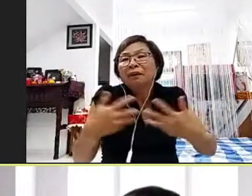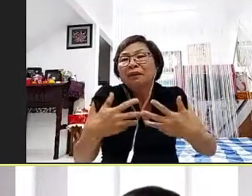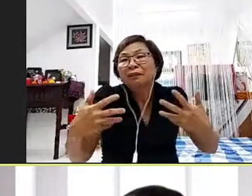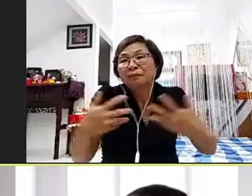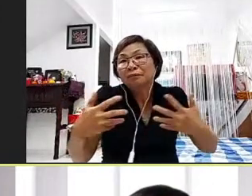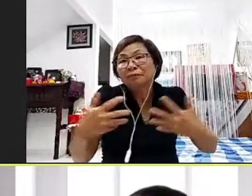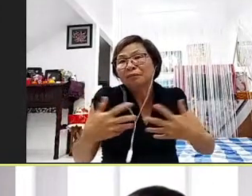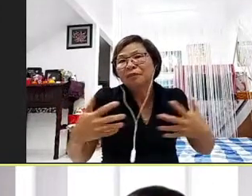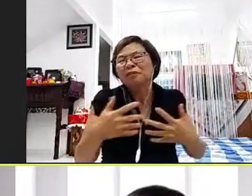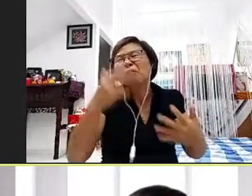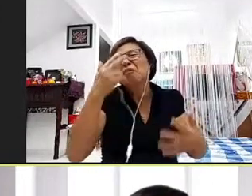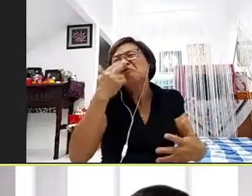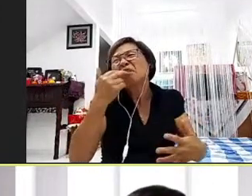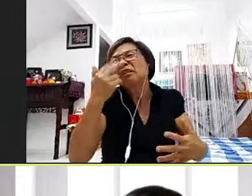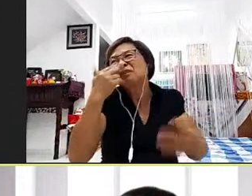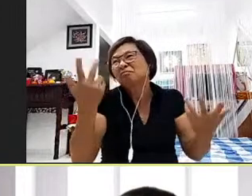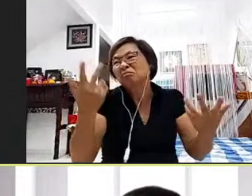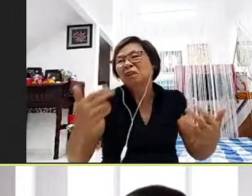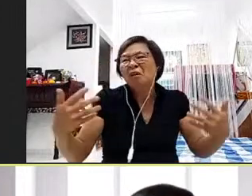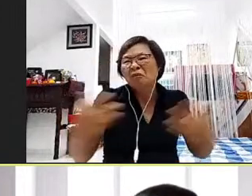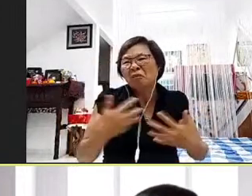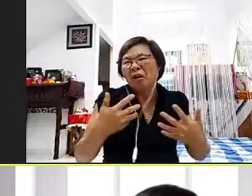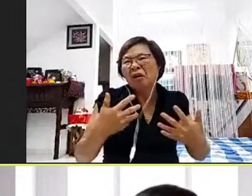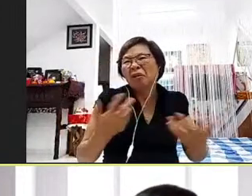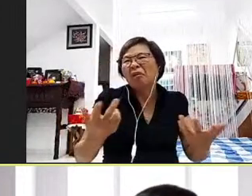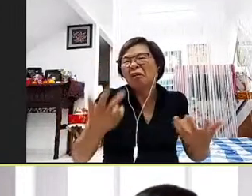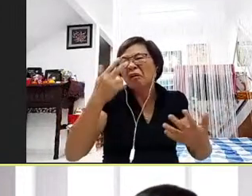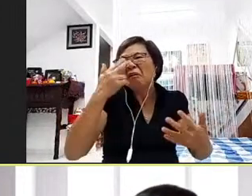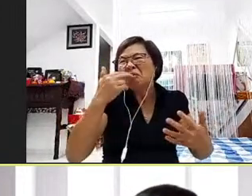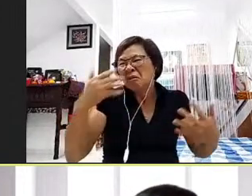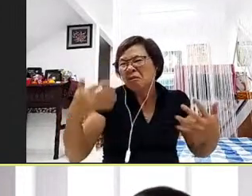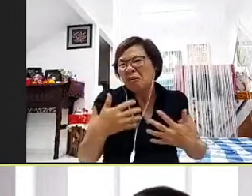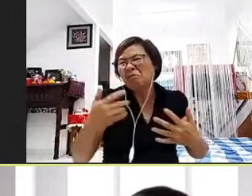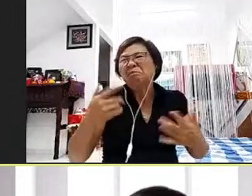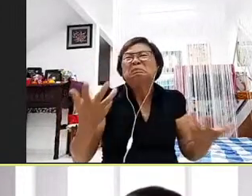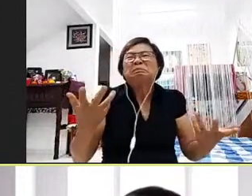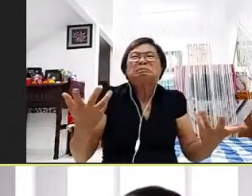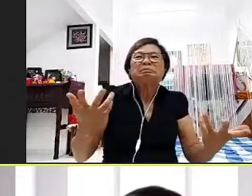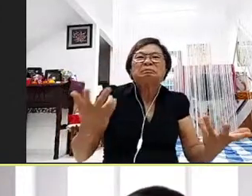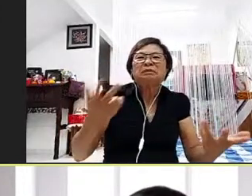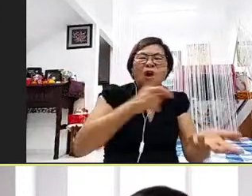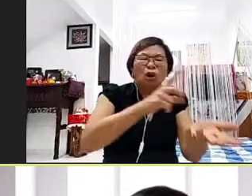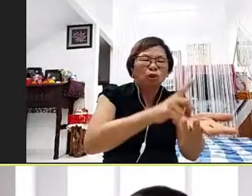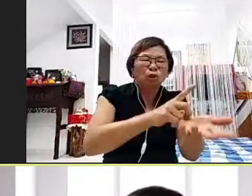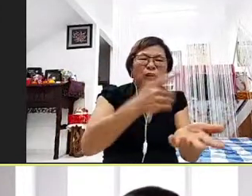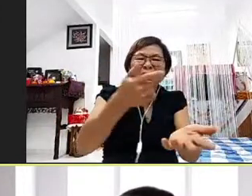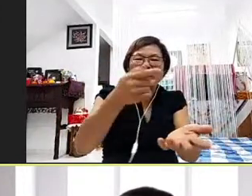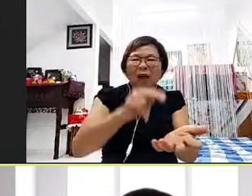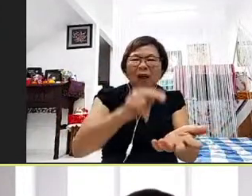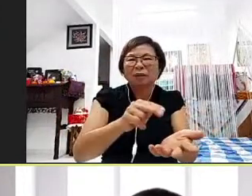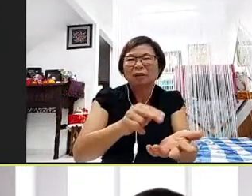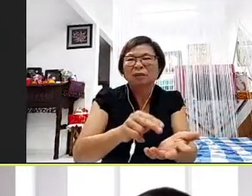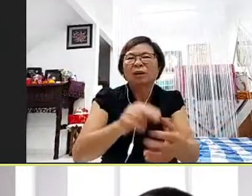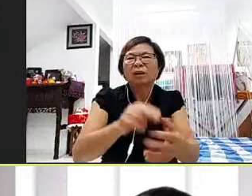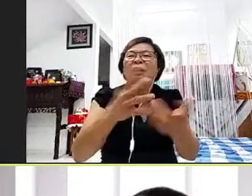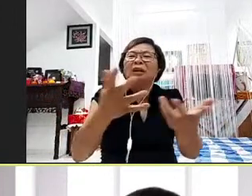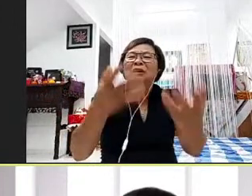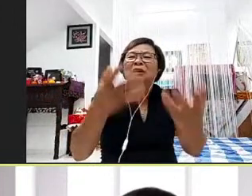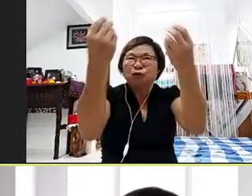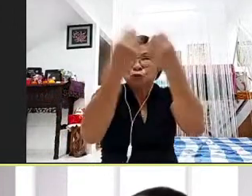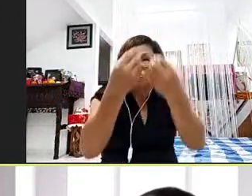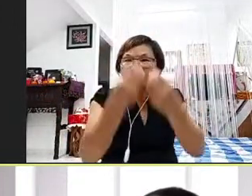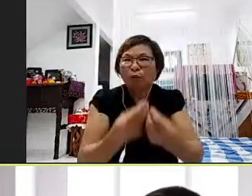very funny. Our fear is very irrational. Yeah. Of course, Dr. Gan has given us a very convincing statistic that the